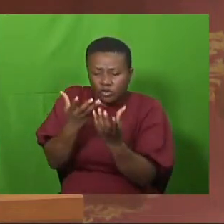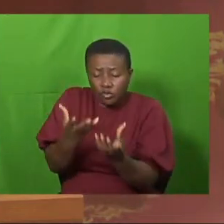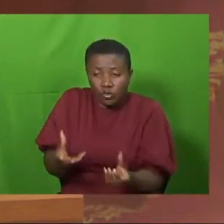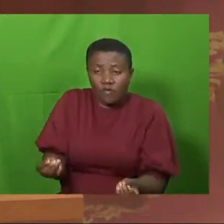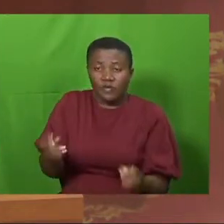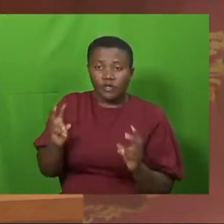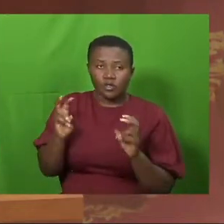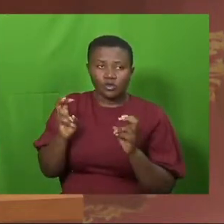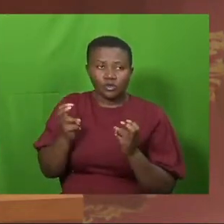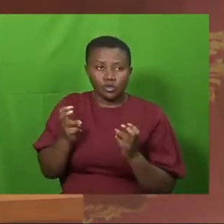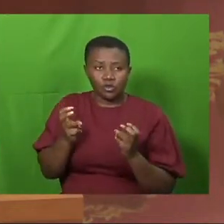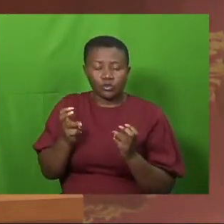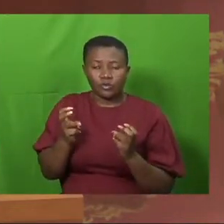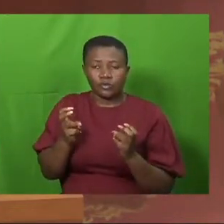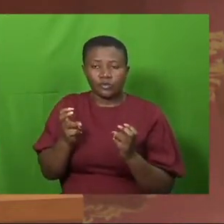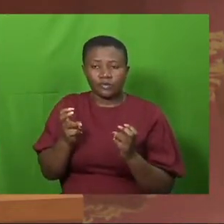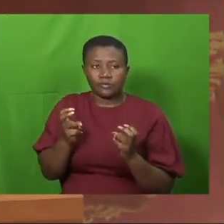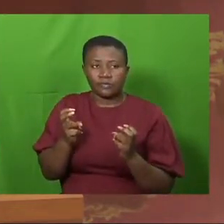As a government in waiting,